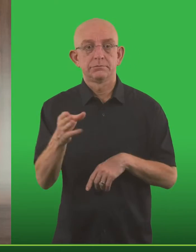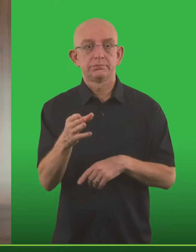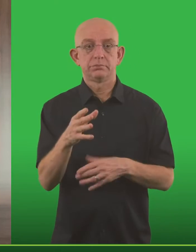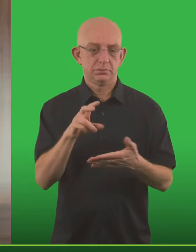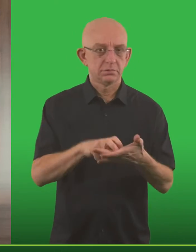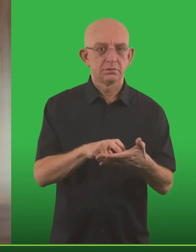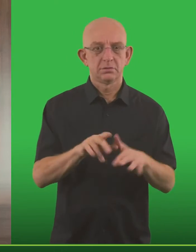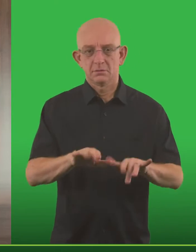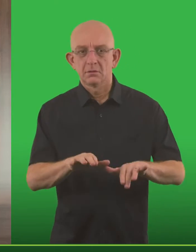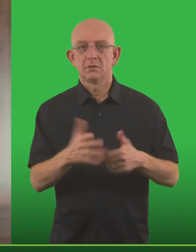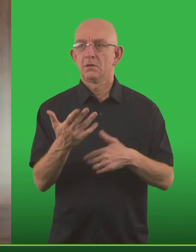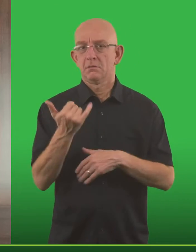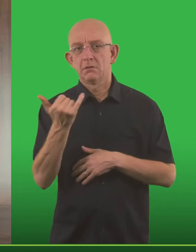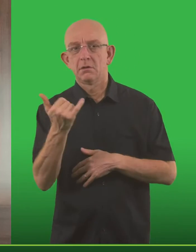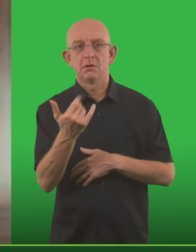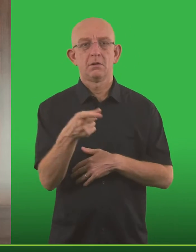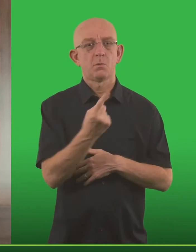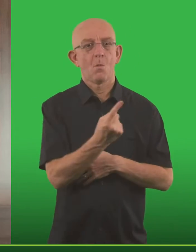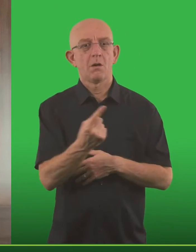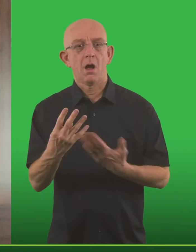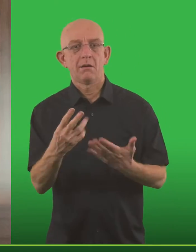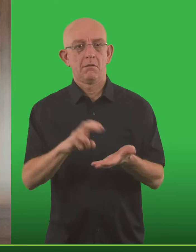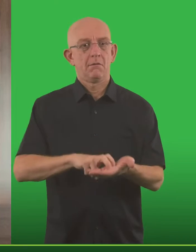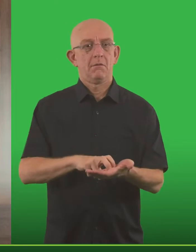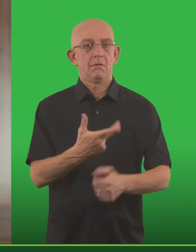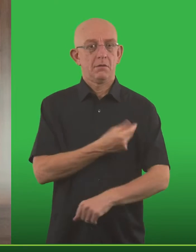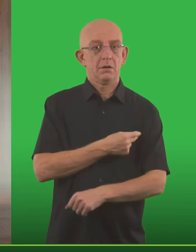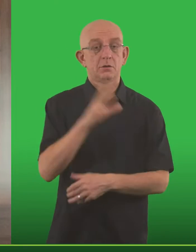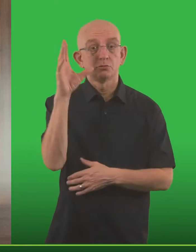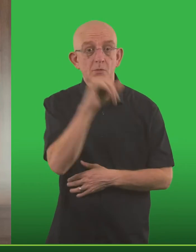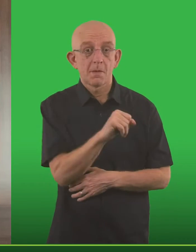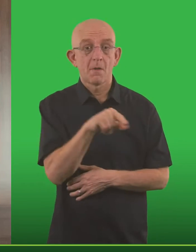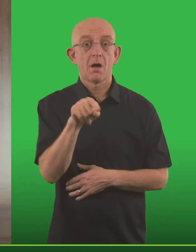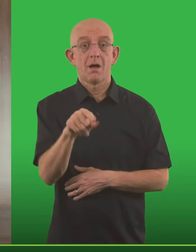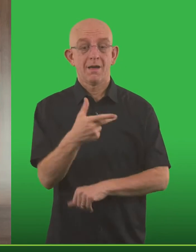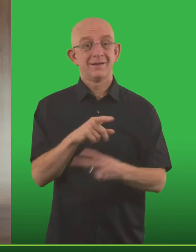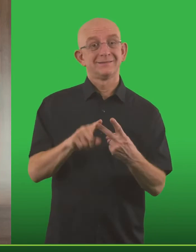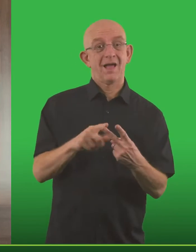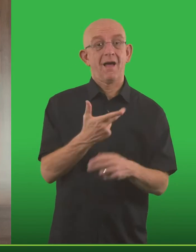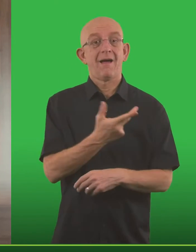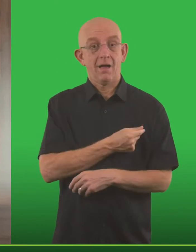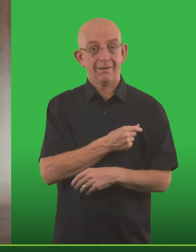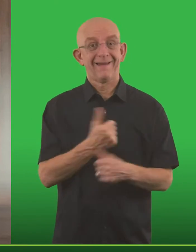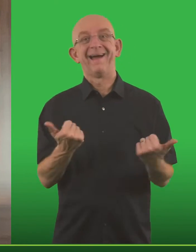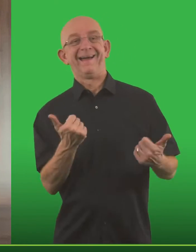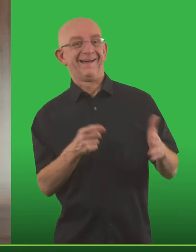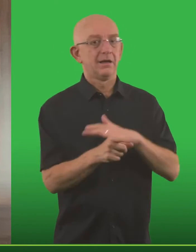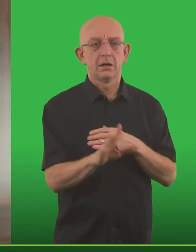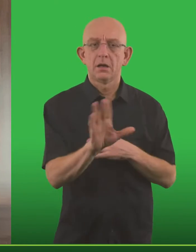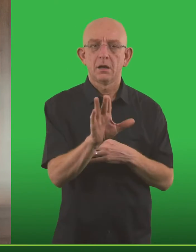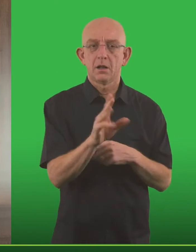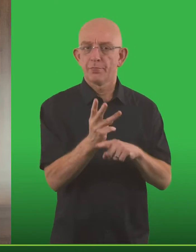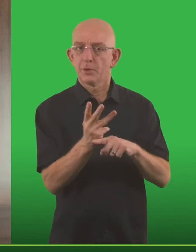vaccination appointment by going onto the national booking system or calling 119. And remember, from the point of the second